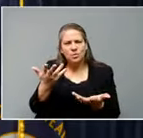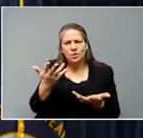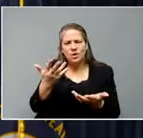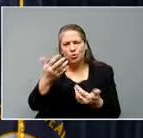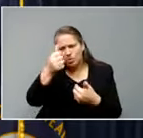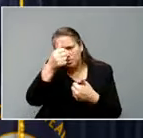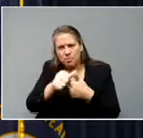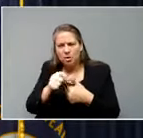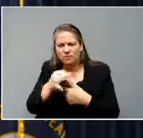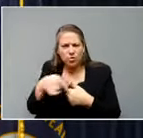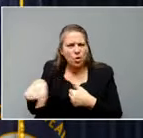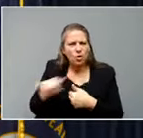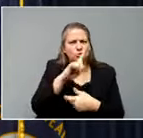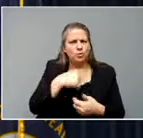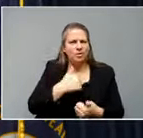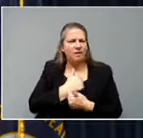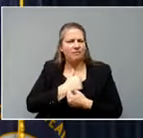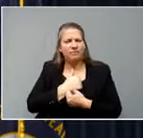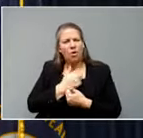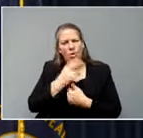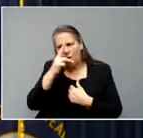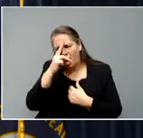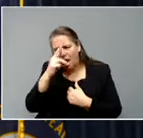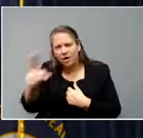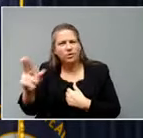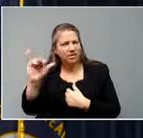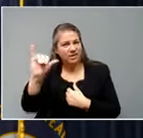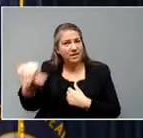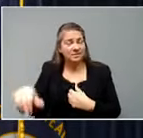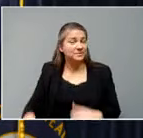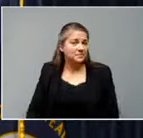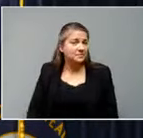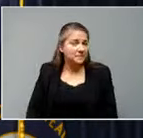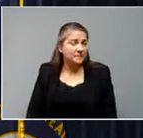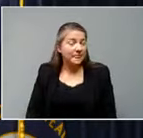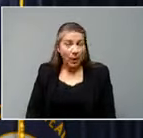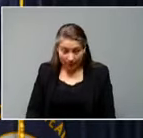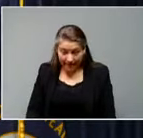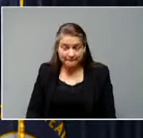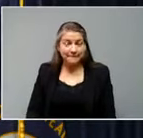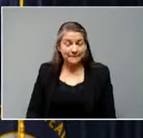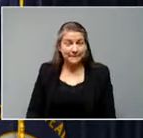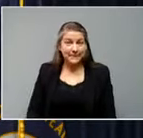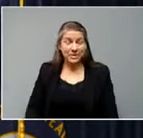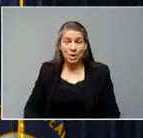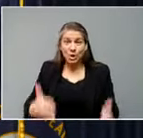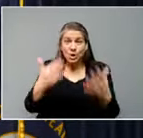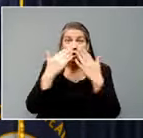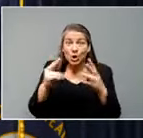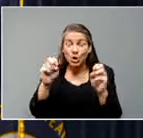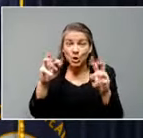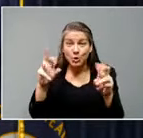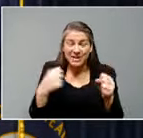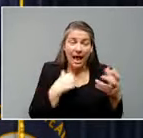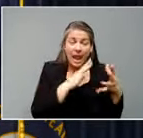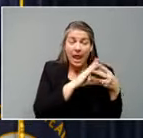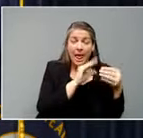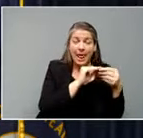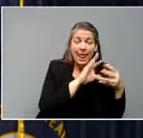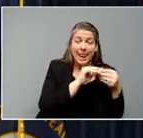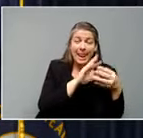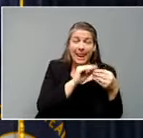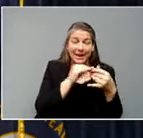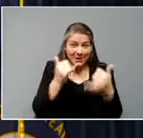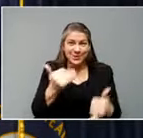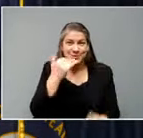the way that we go about that holiday. All right, some good news after all that. I mean, we see what's going on in